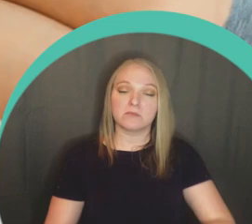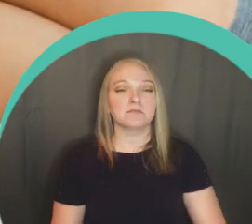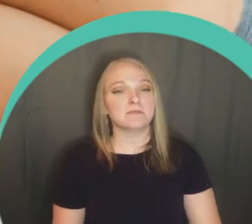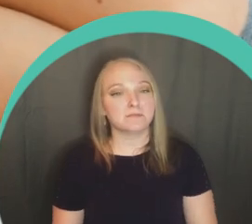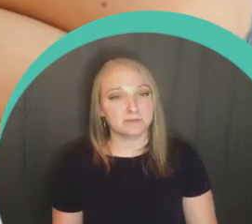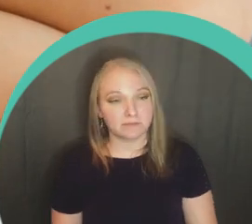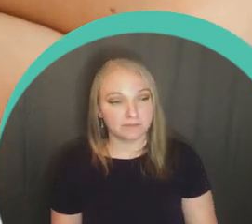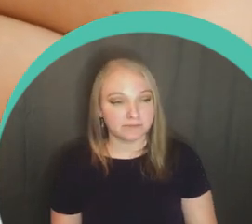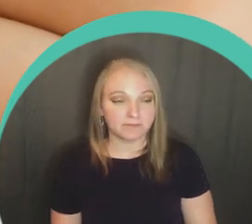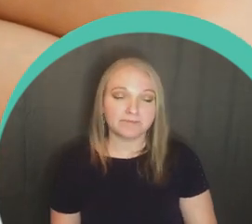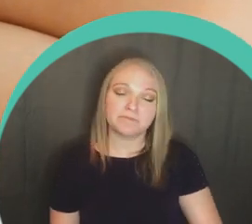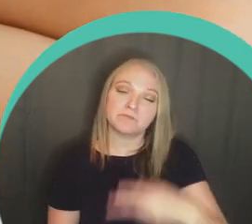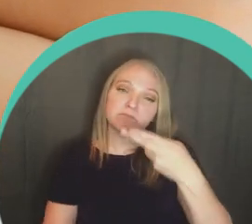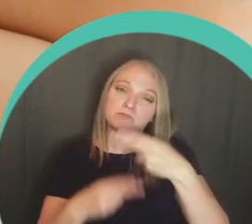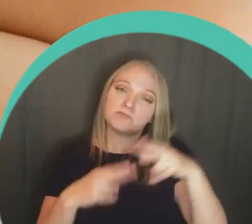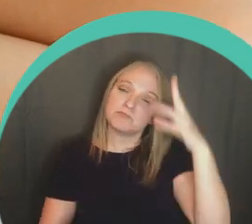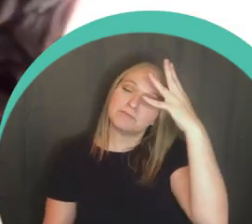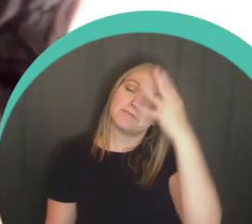nap,